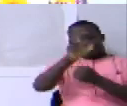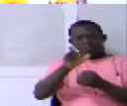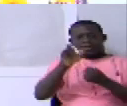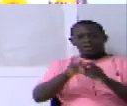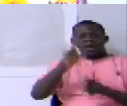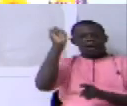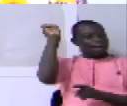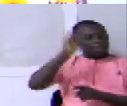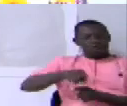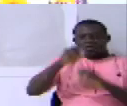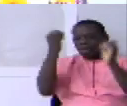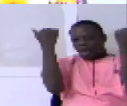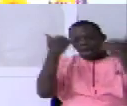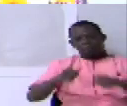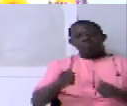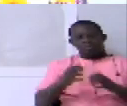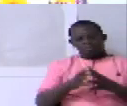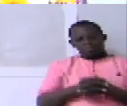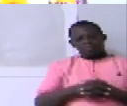That is a matter of most.